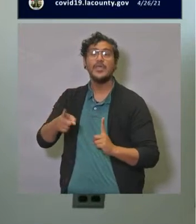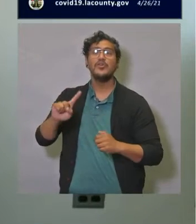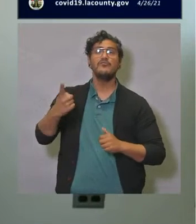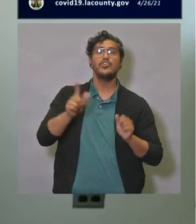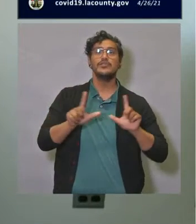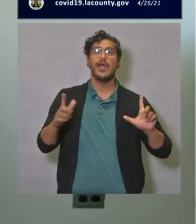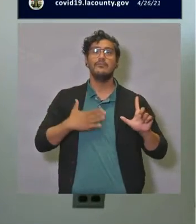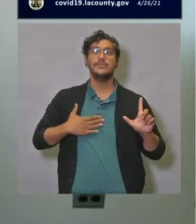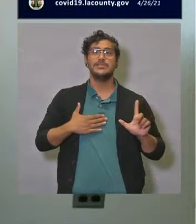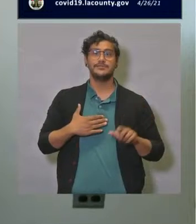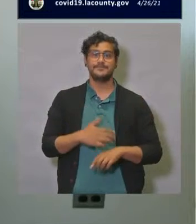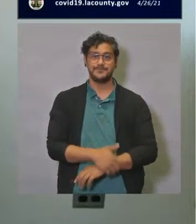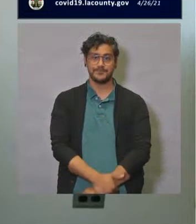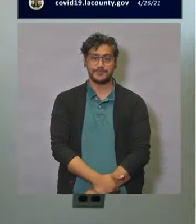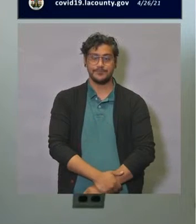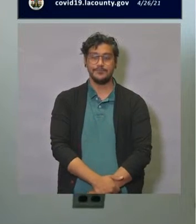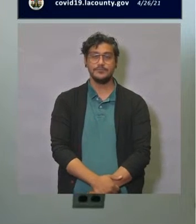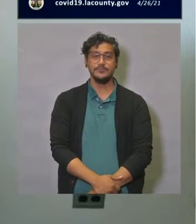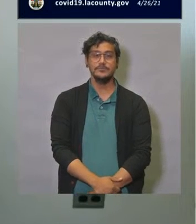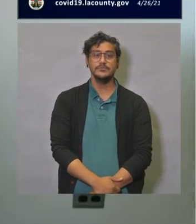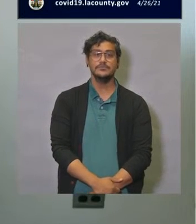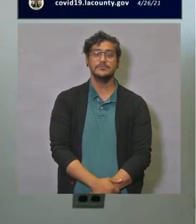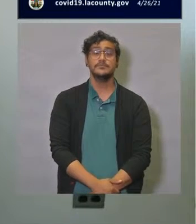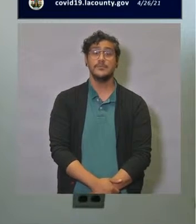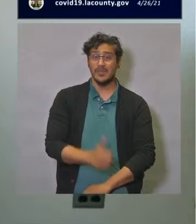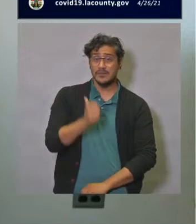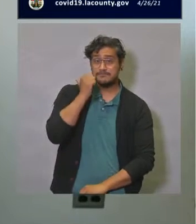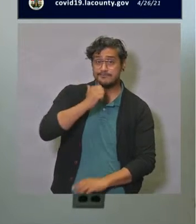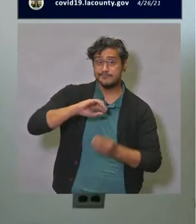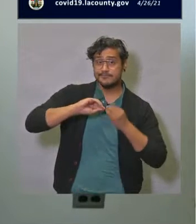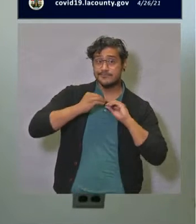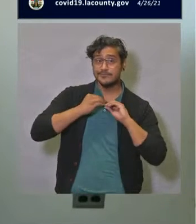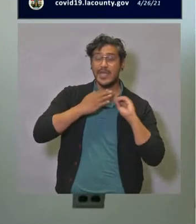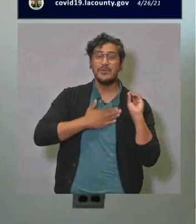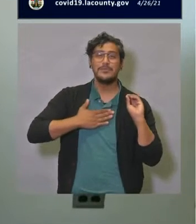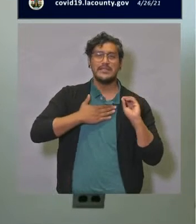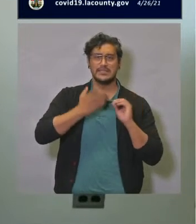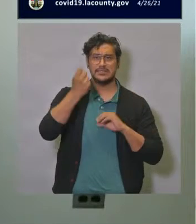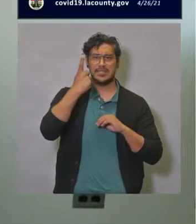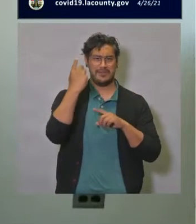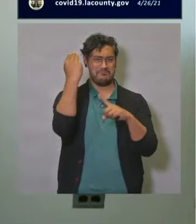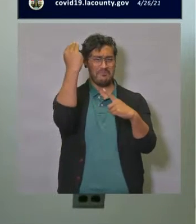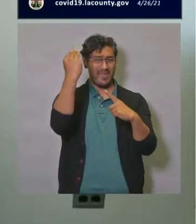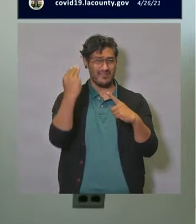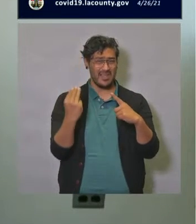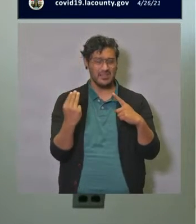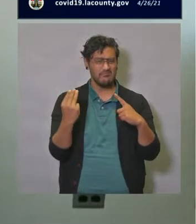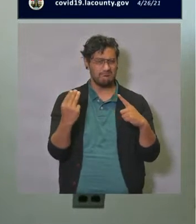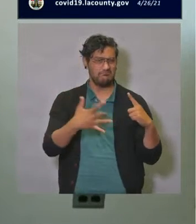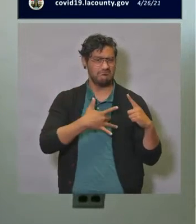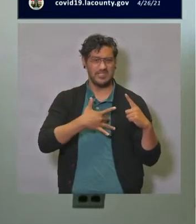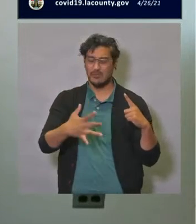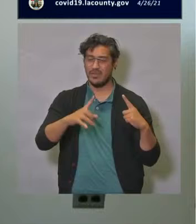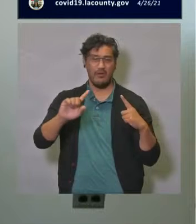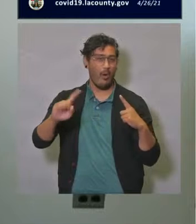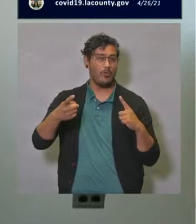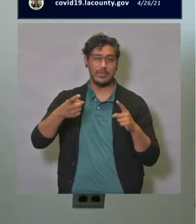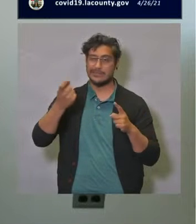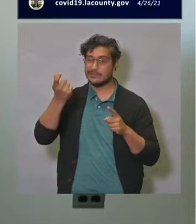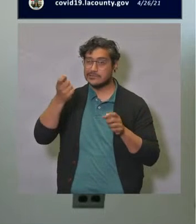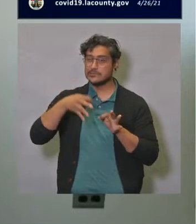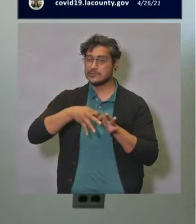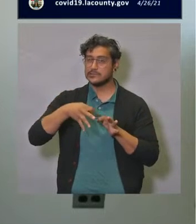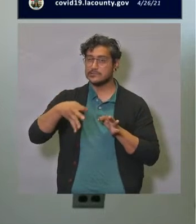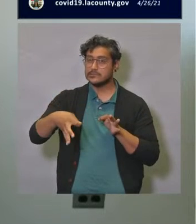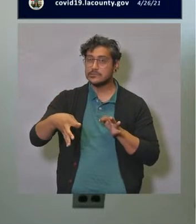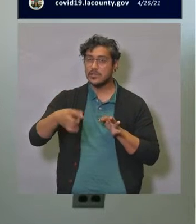slide. As I begin with our daily numbers, please note that Monday's case and death numbers always reflect a lag